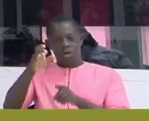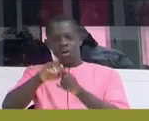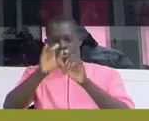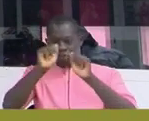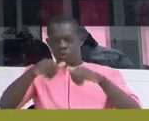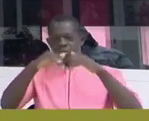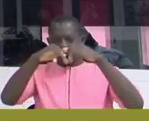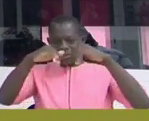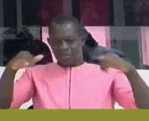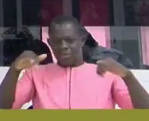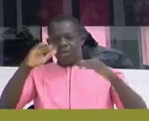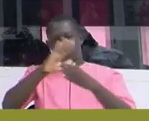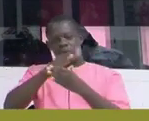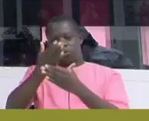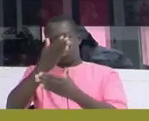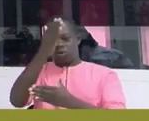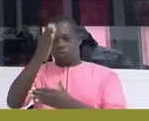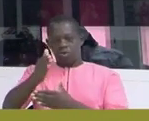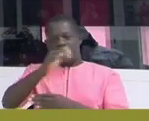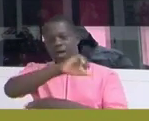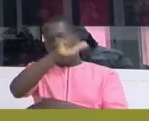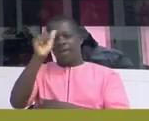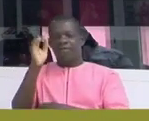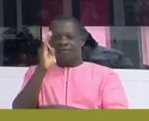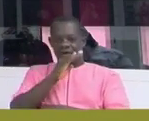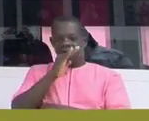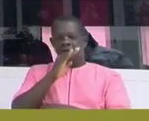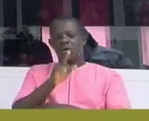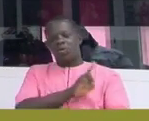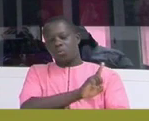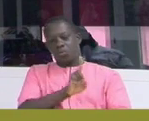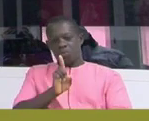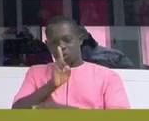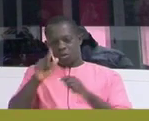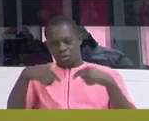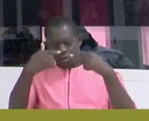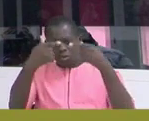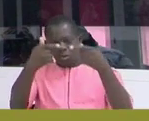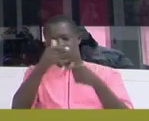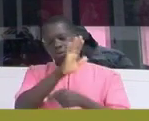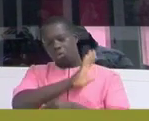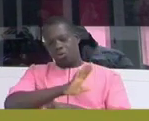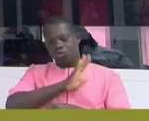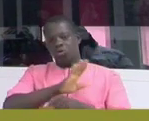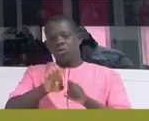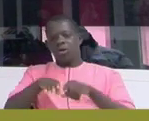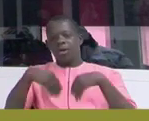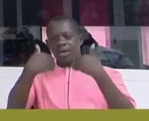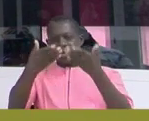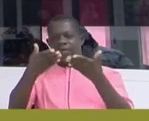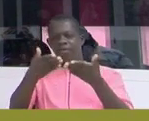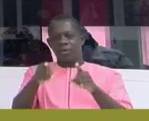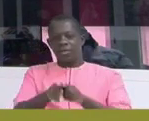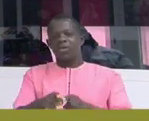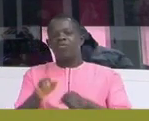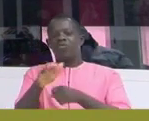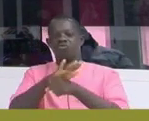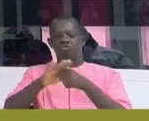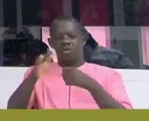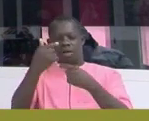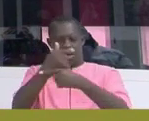commission to be able to decipher between truth and falsehood and we continue to also